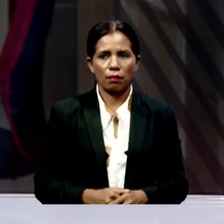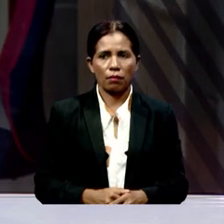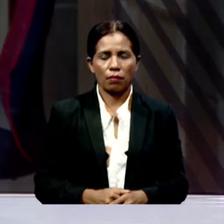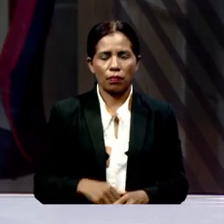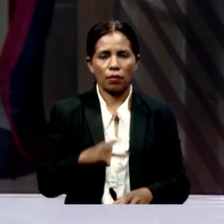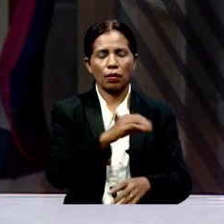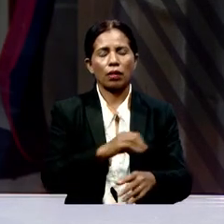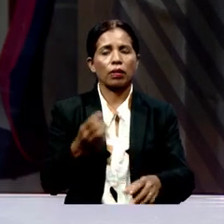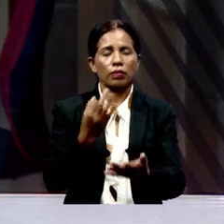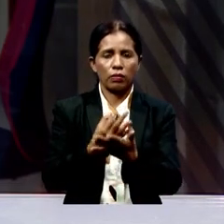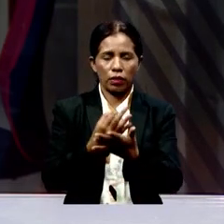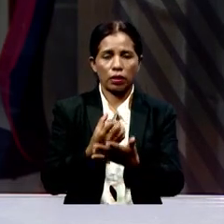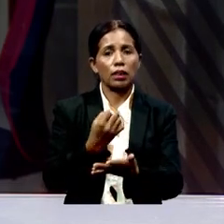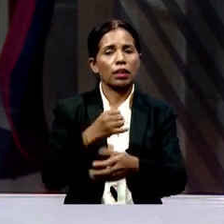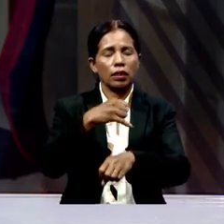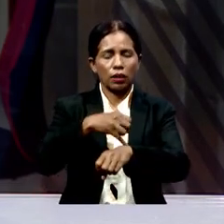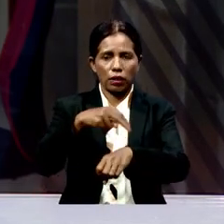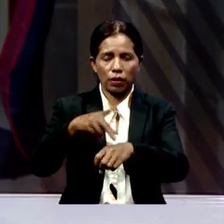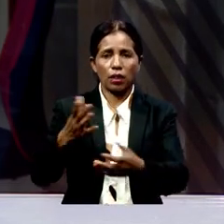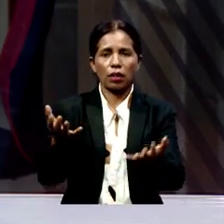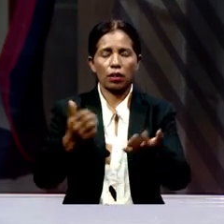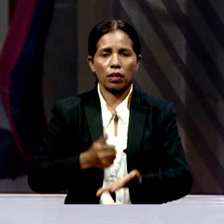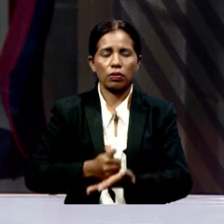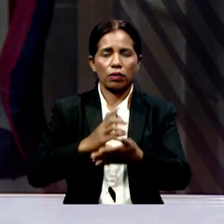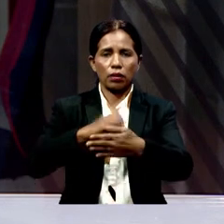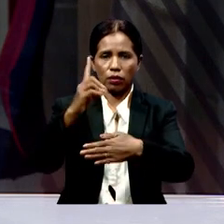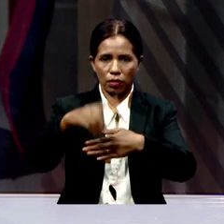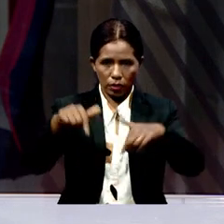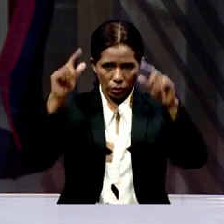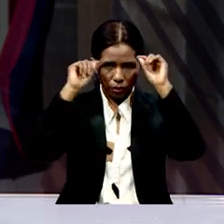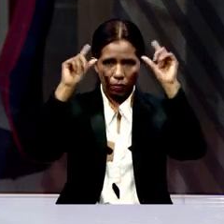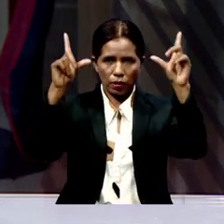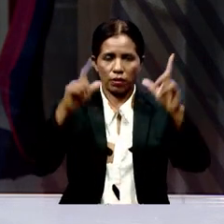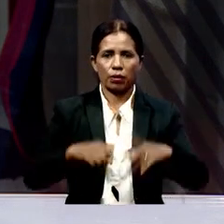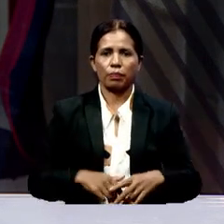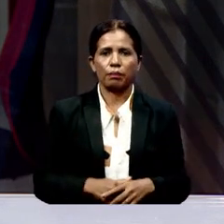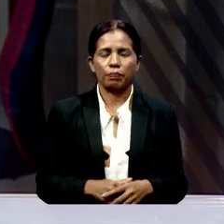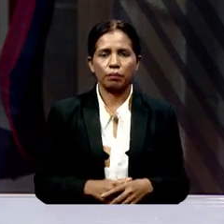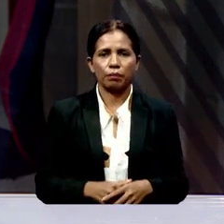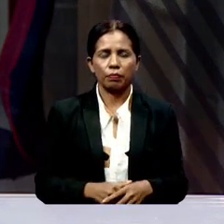Korporasaun Finansas Internasional hakarak apoia dezenvolvimentu Timor-Leste.